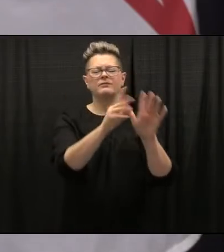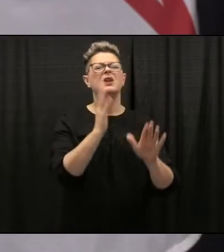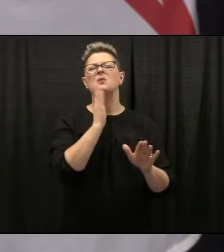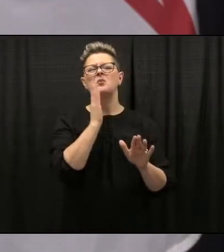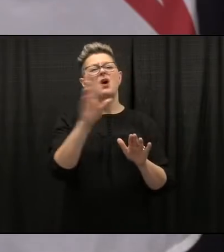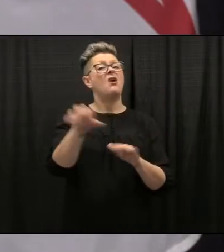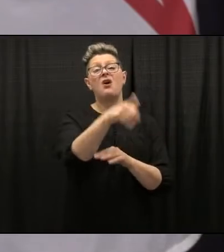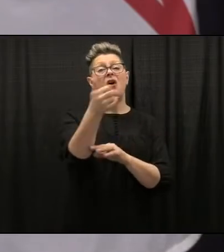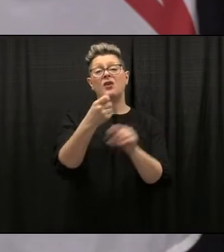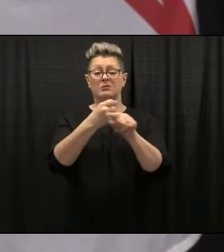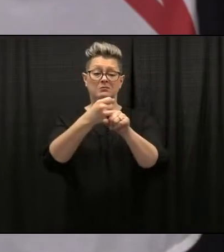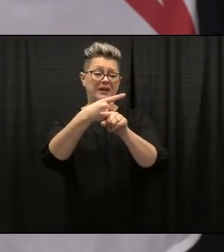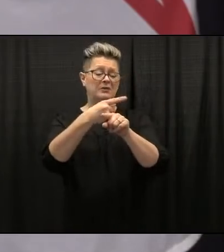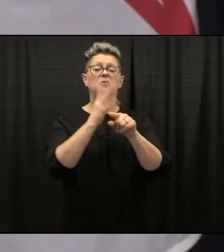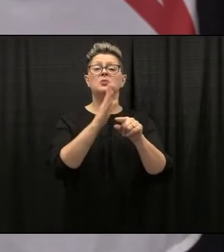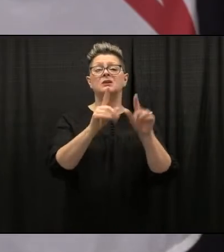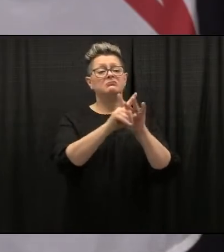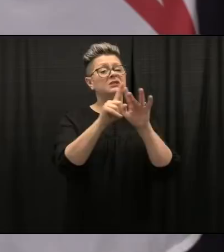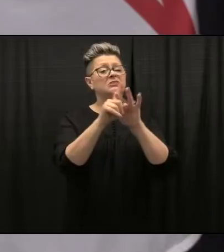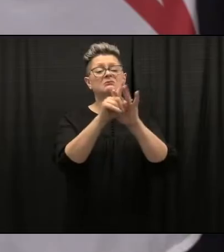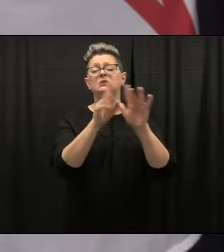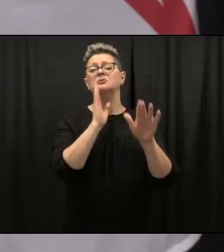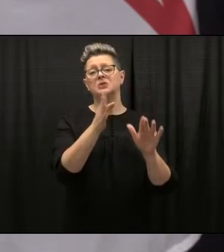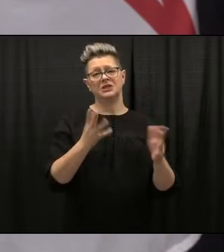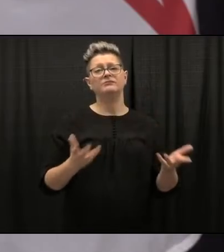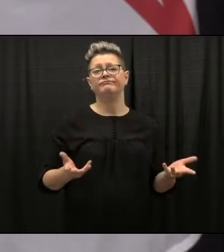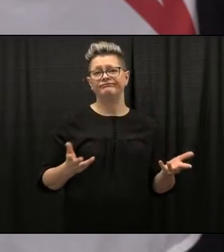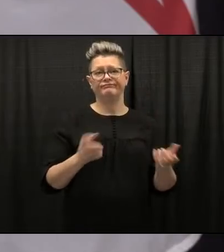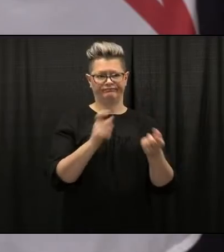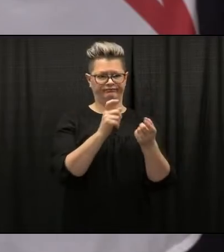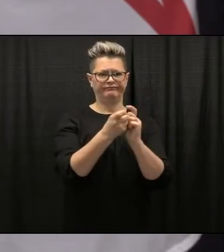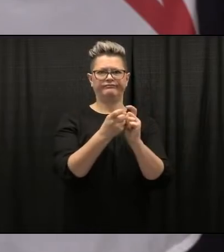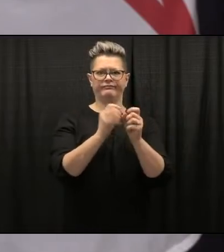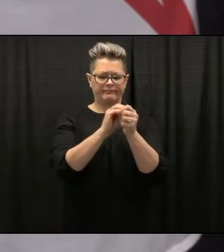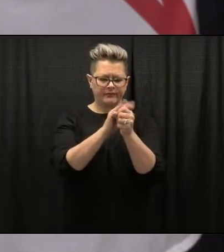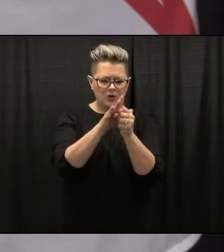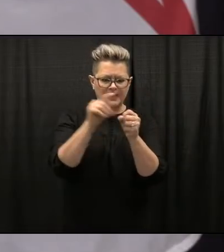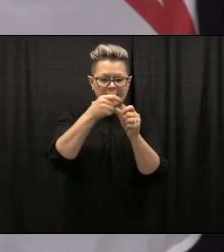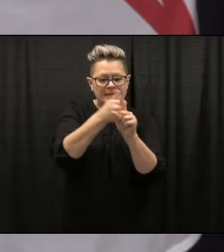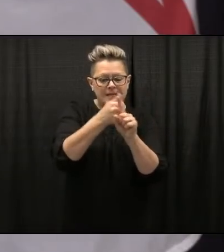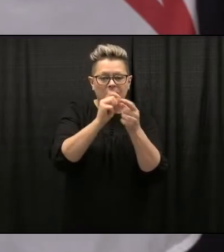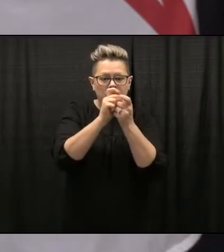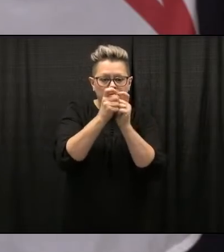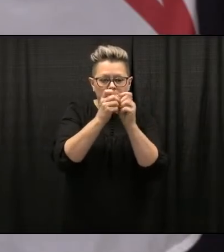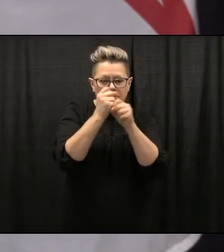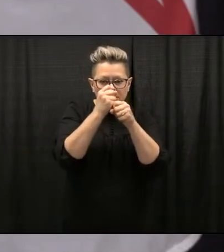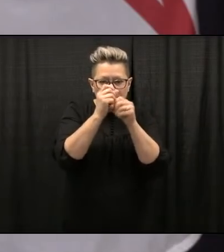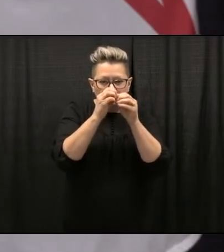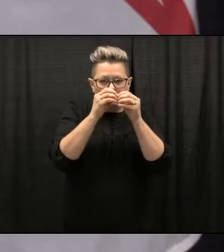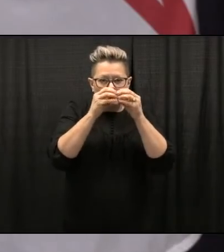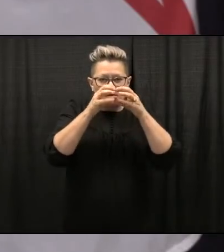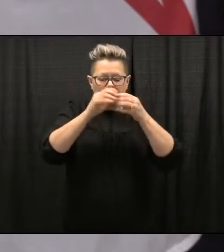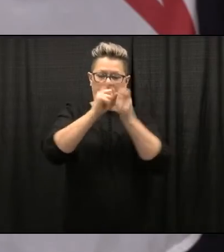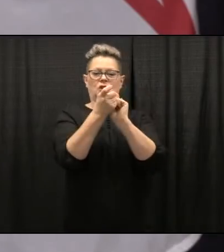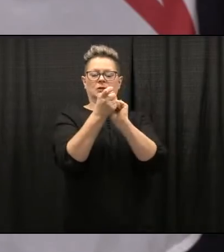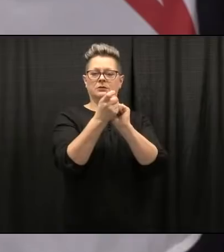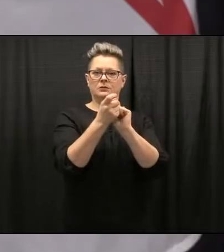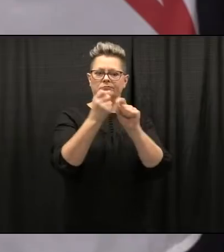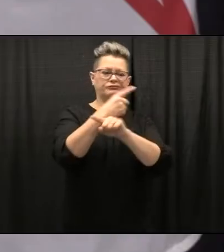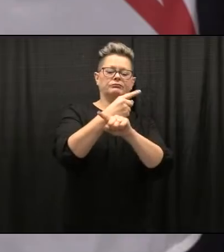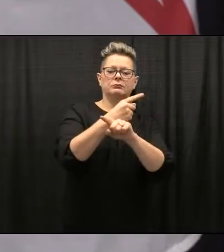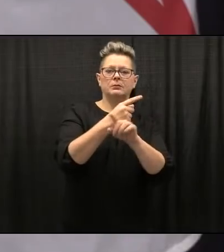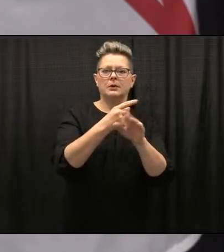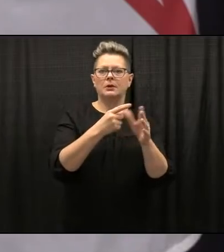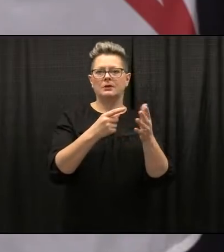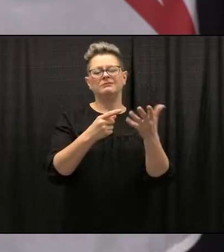So, as Dr. Fitzgerald has suggested, no one has a crystal ball, but in all likelihood,